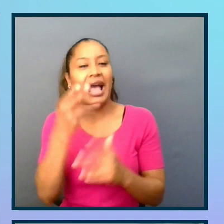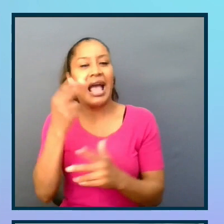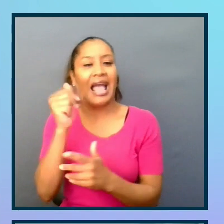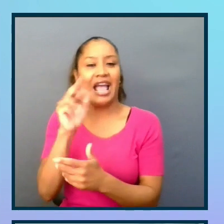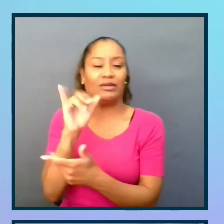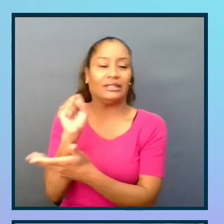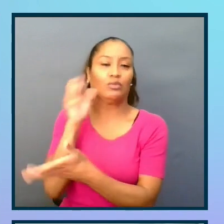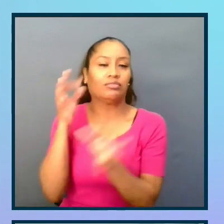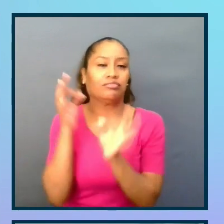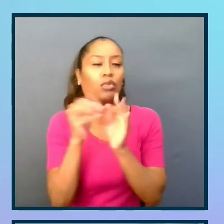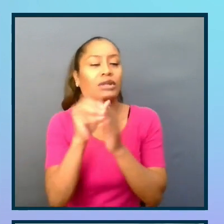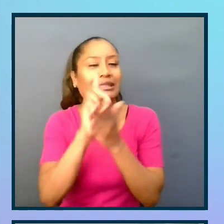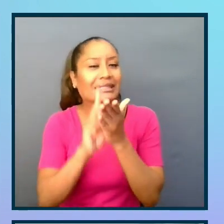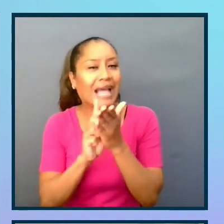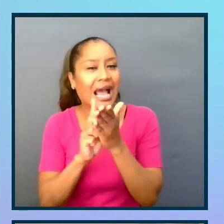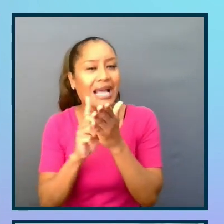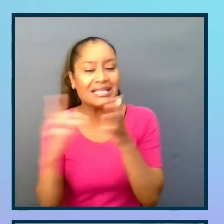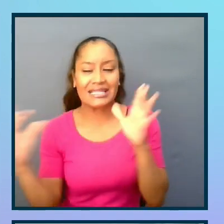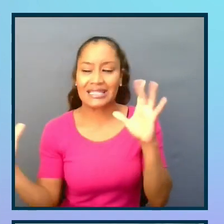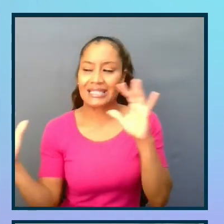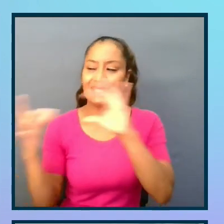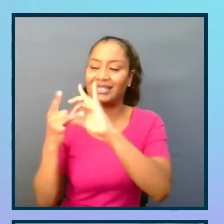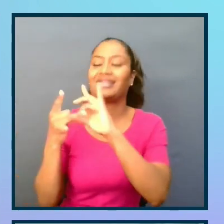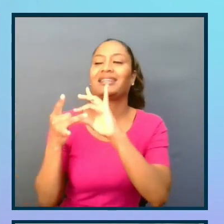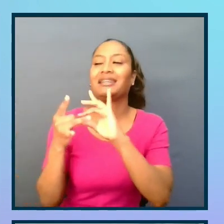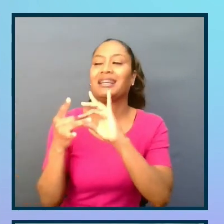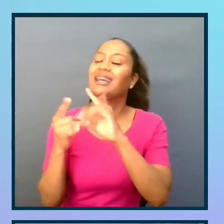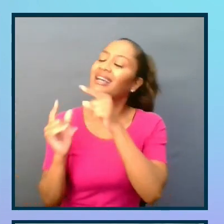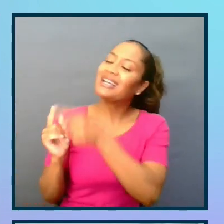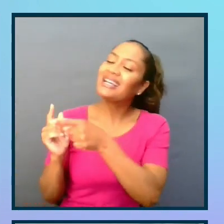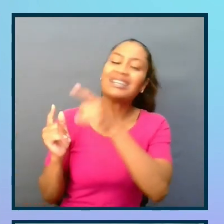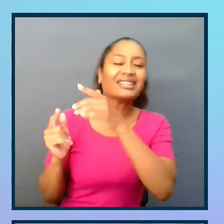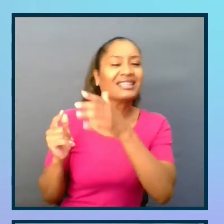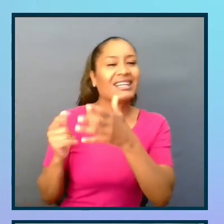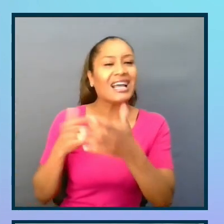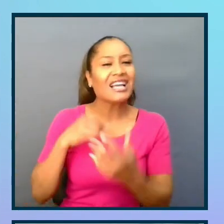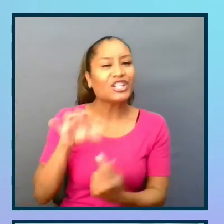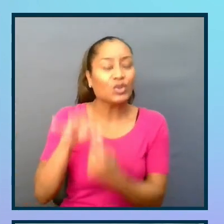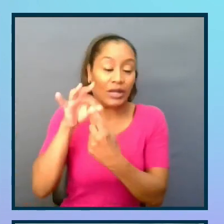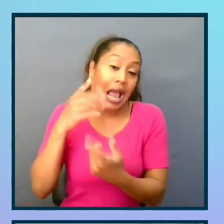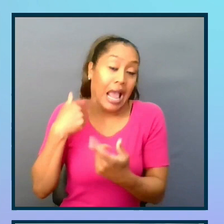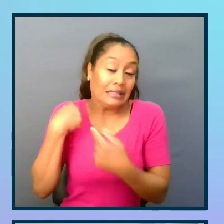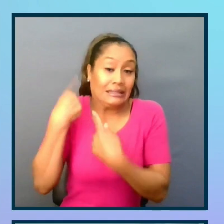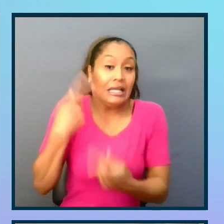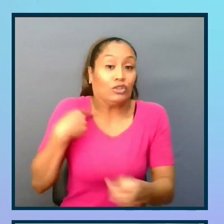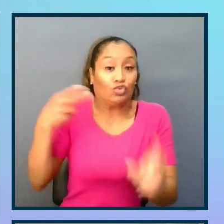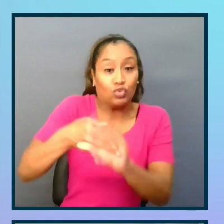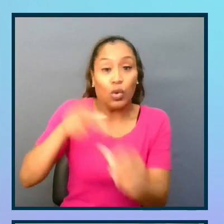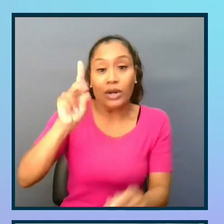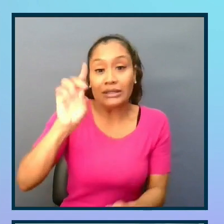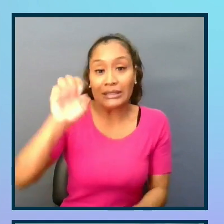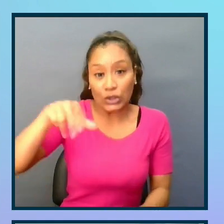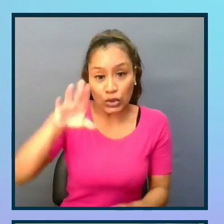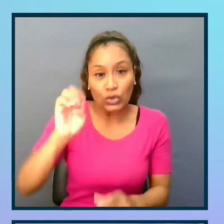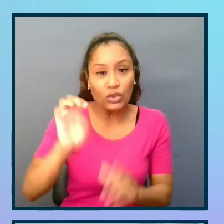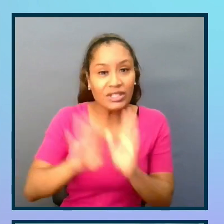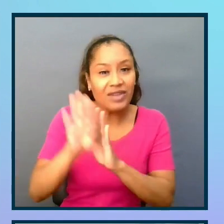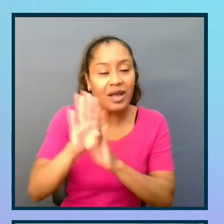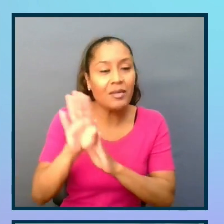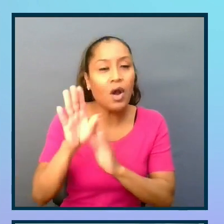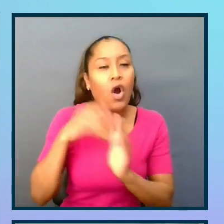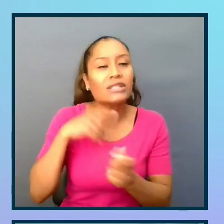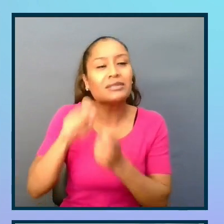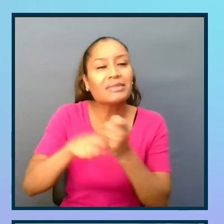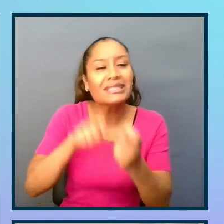I find is slightly unique, at least since I've worked here at Deque, that we've developed. And that is our specific touch